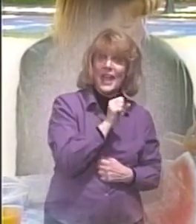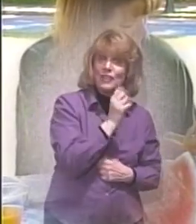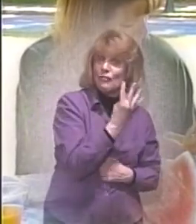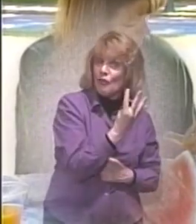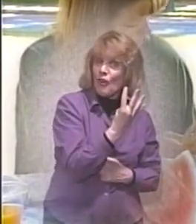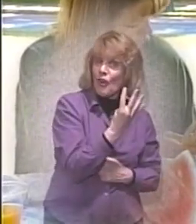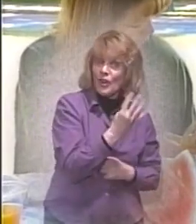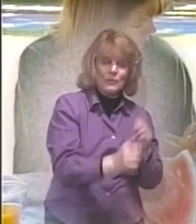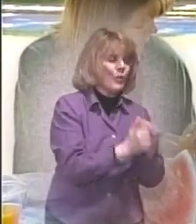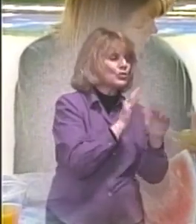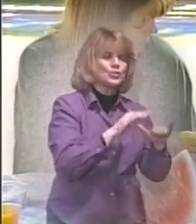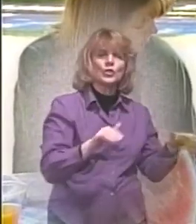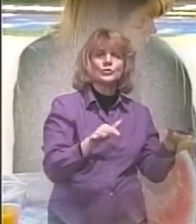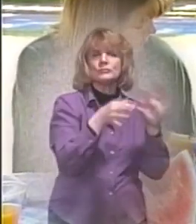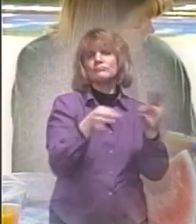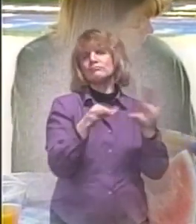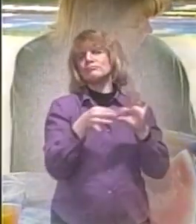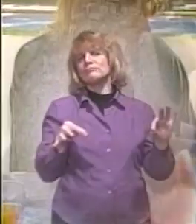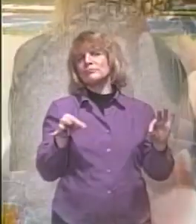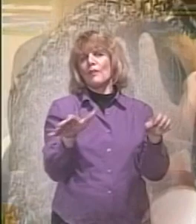in full sentences.